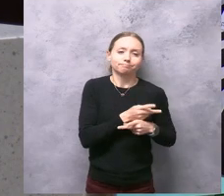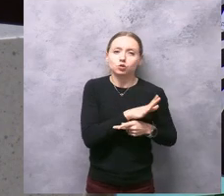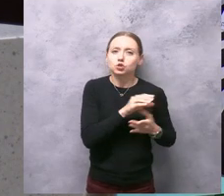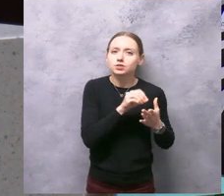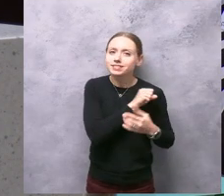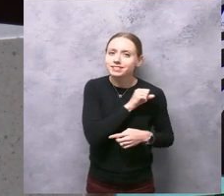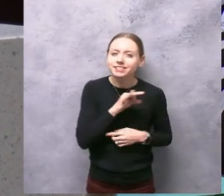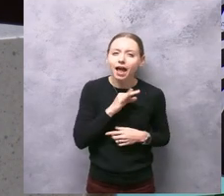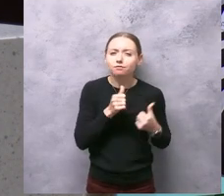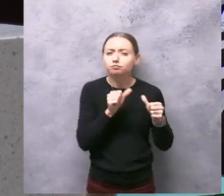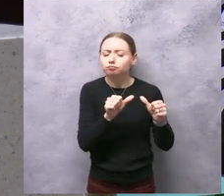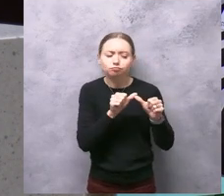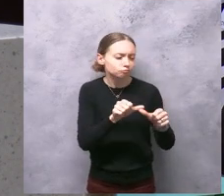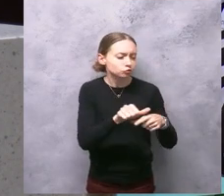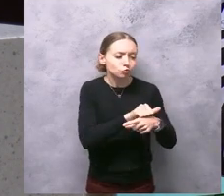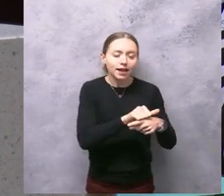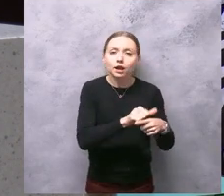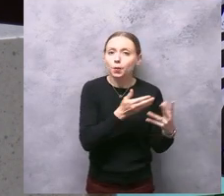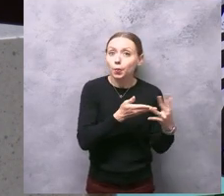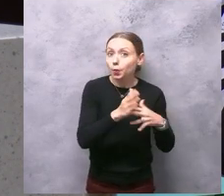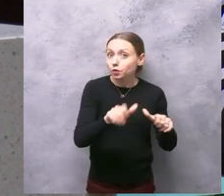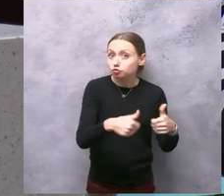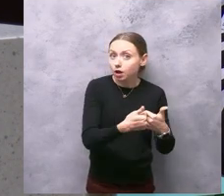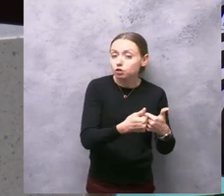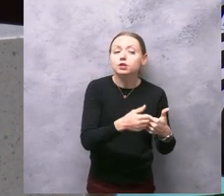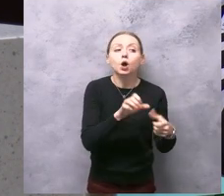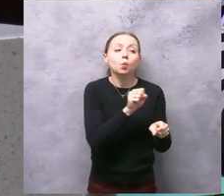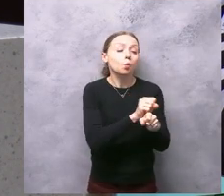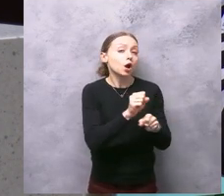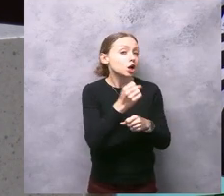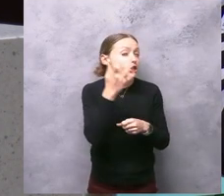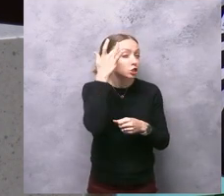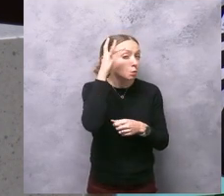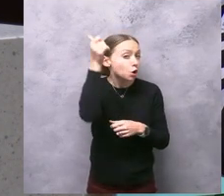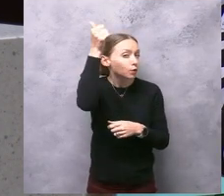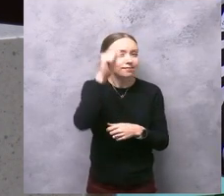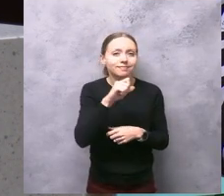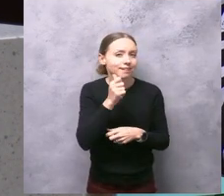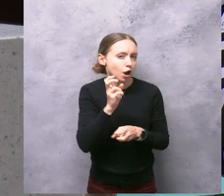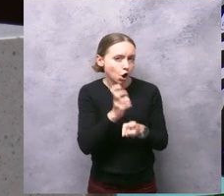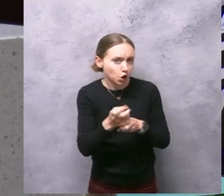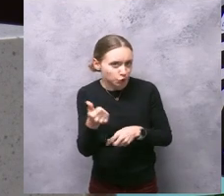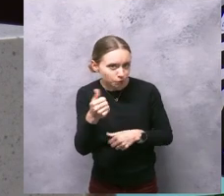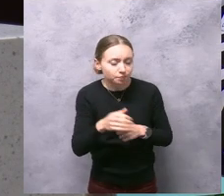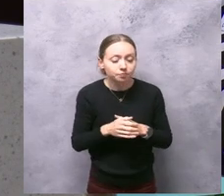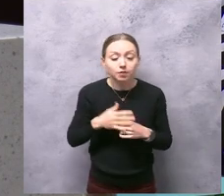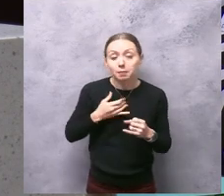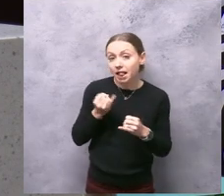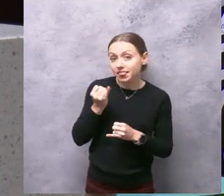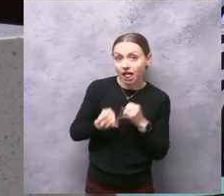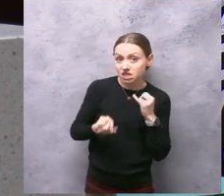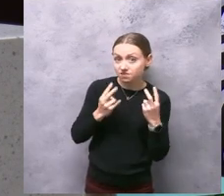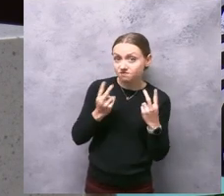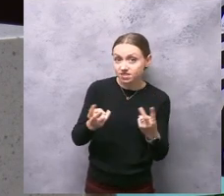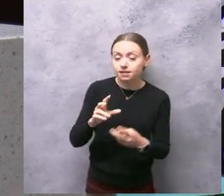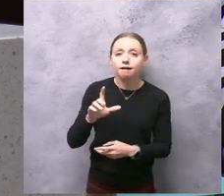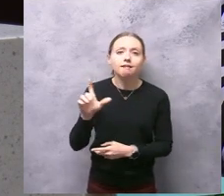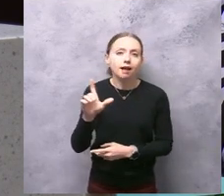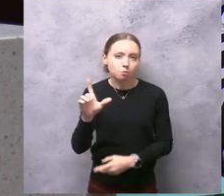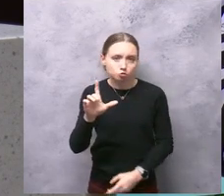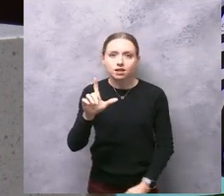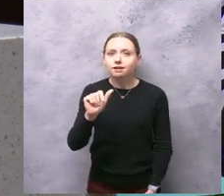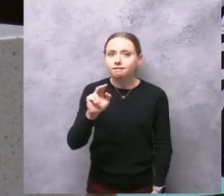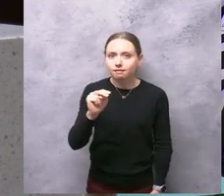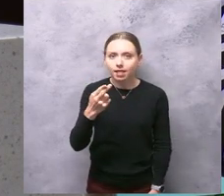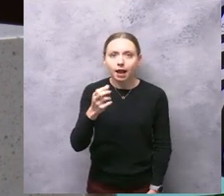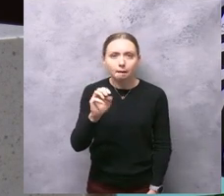those challenges and working smarter, not harder. And then my last visit was at Langham Creek High School, where my daughter